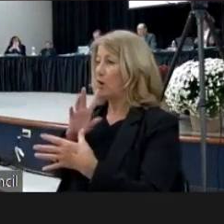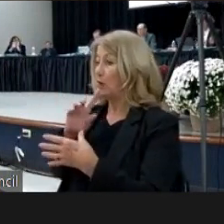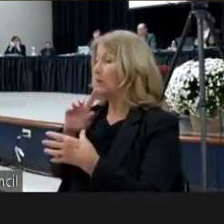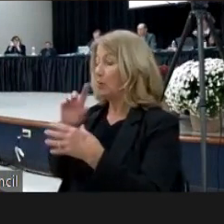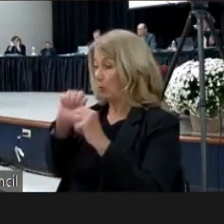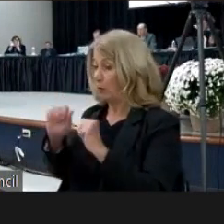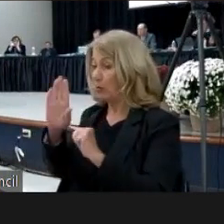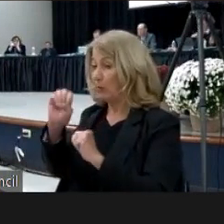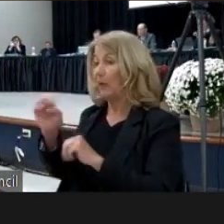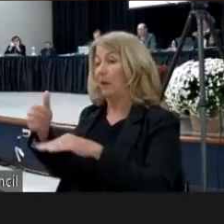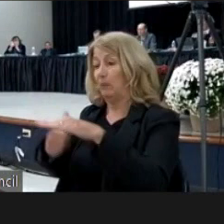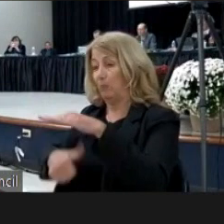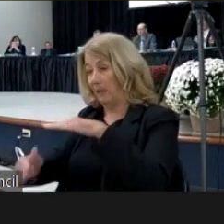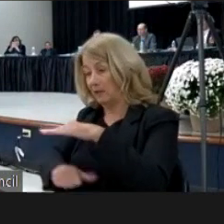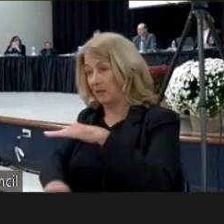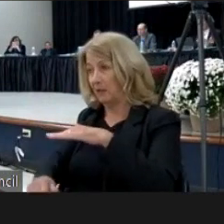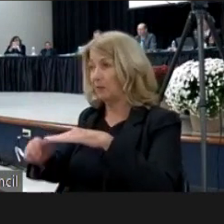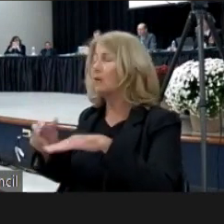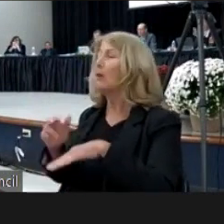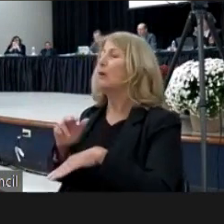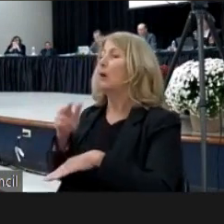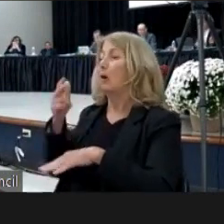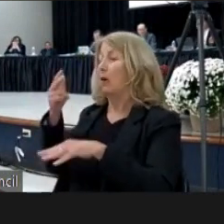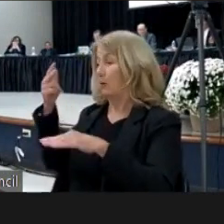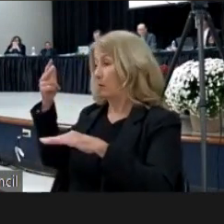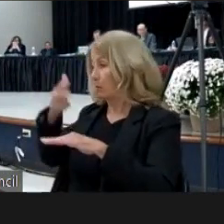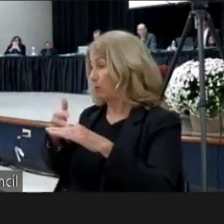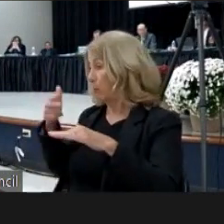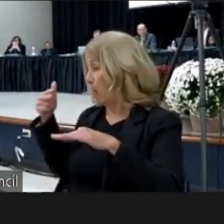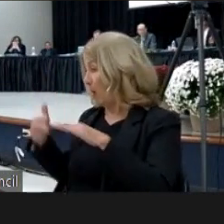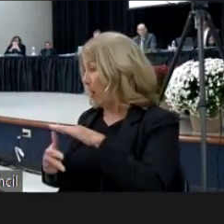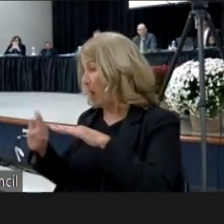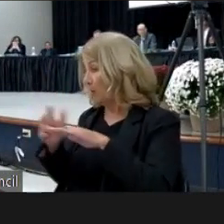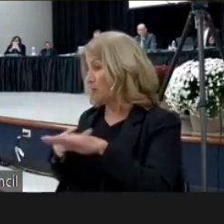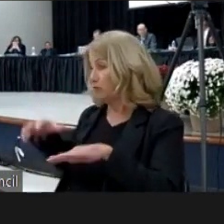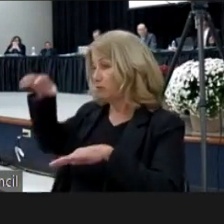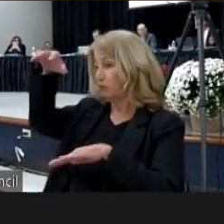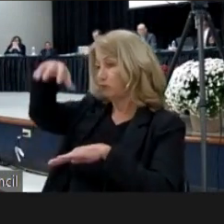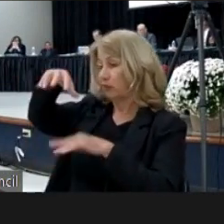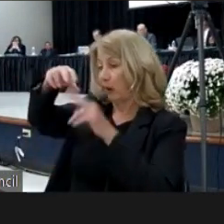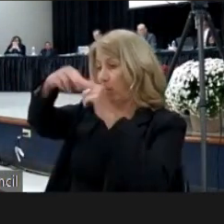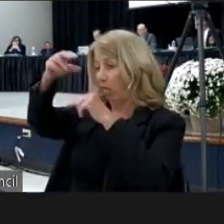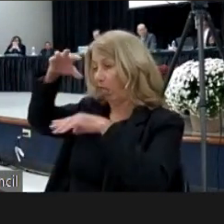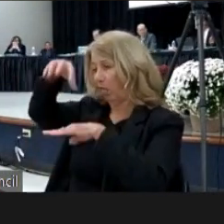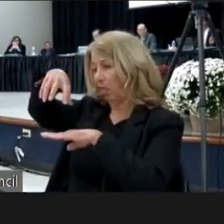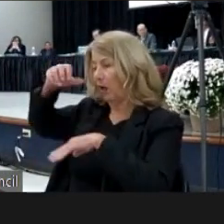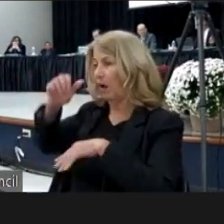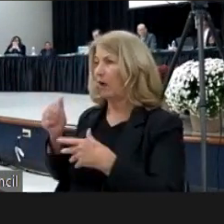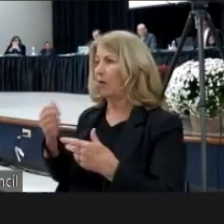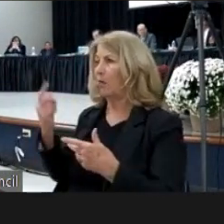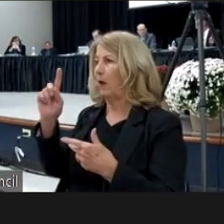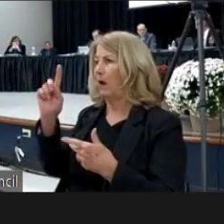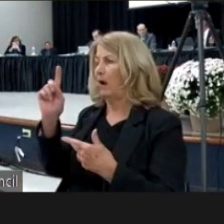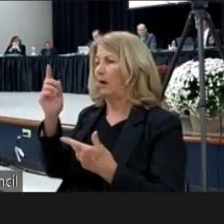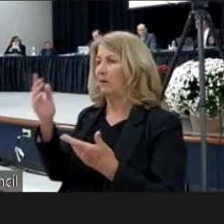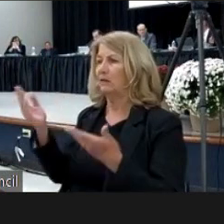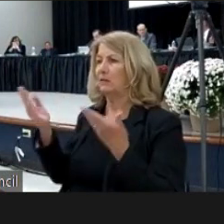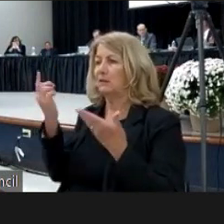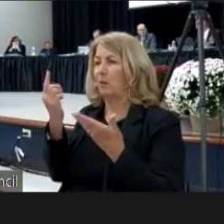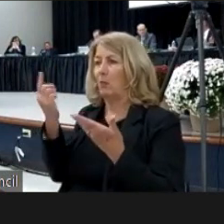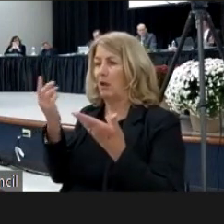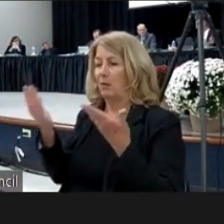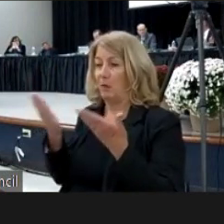garage, attic space, or somewhere in the house where somebody might want to, do they have